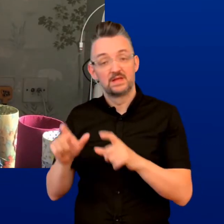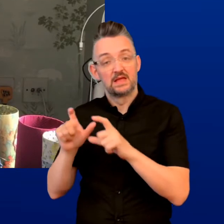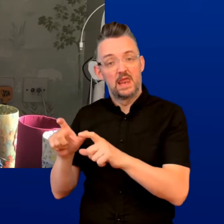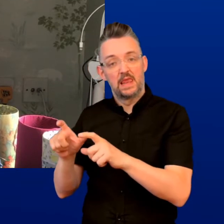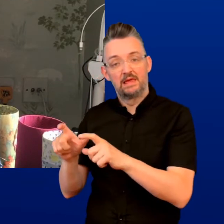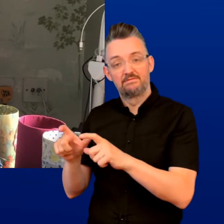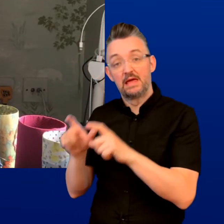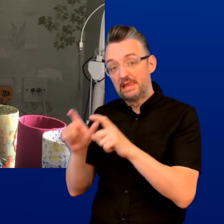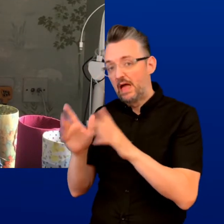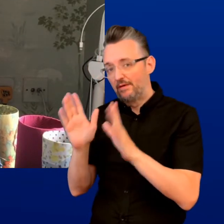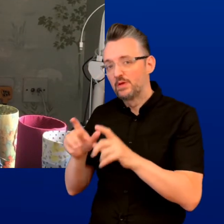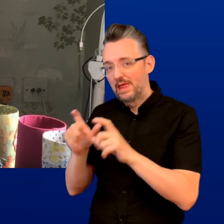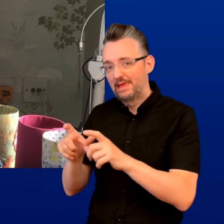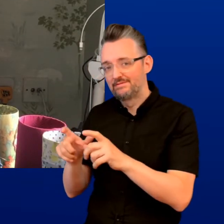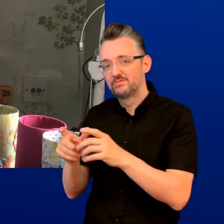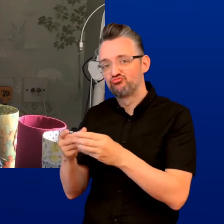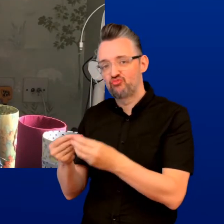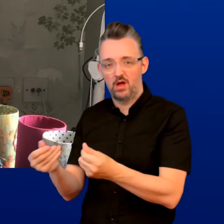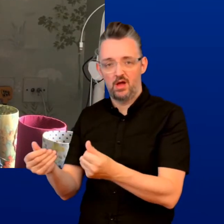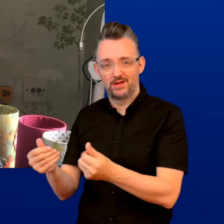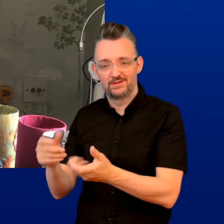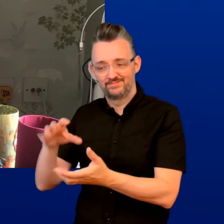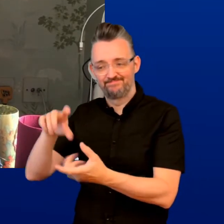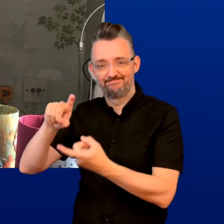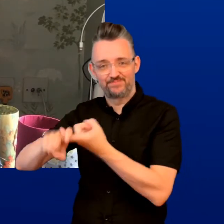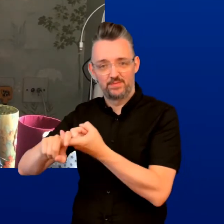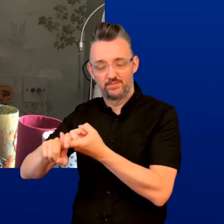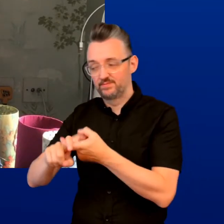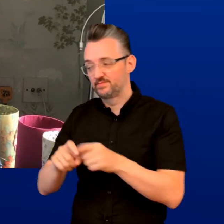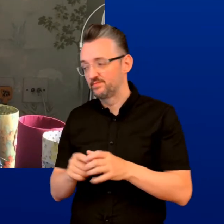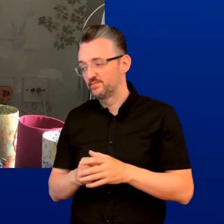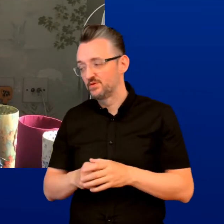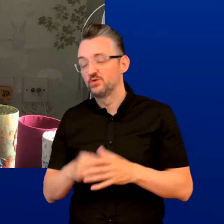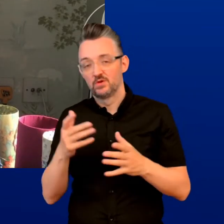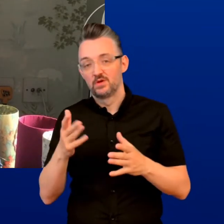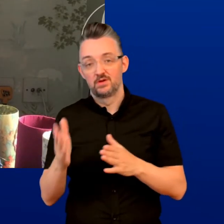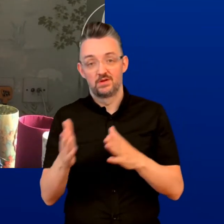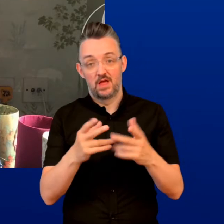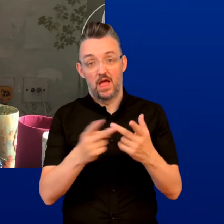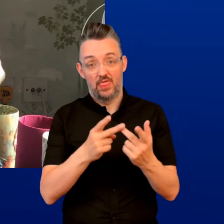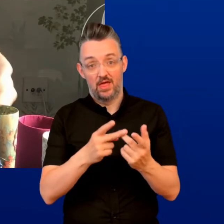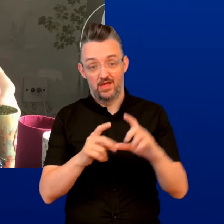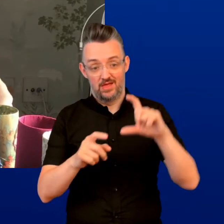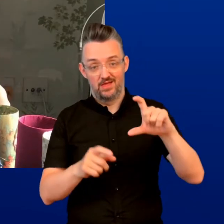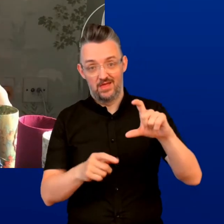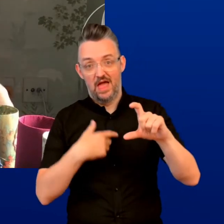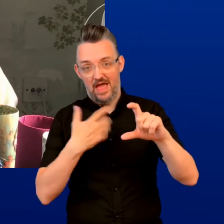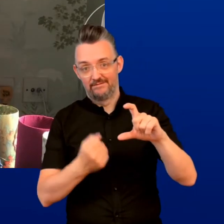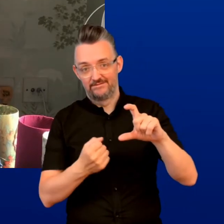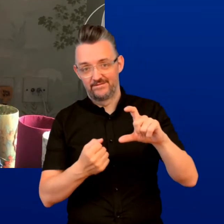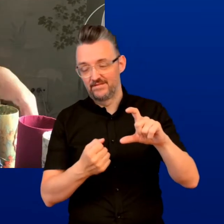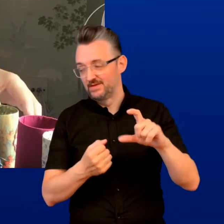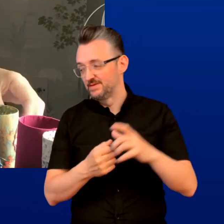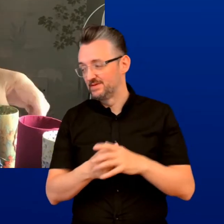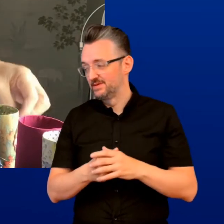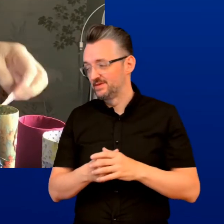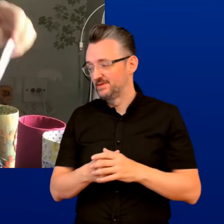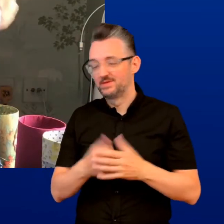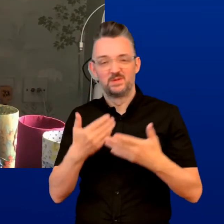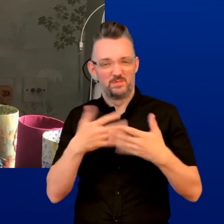And then leave that, you need to leave that to stick. But in the meantime, I've got another half here. So